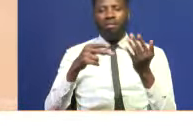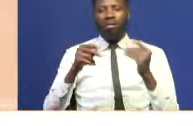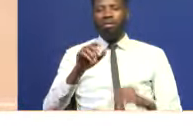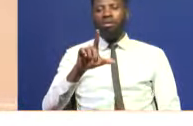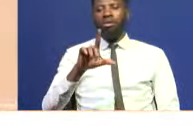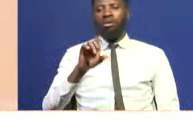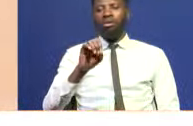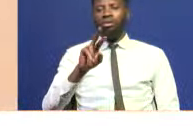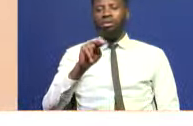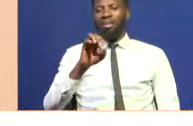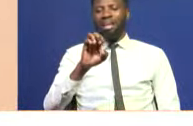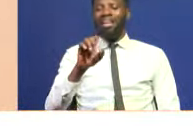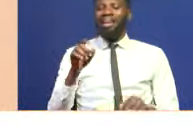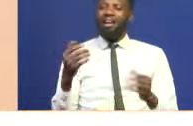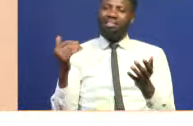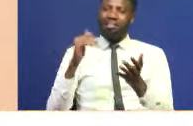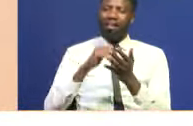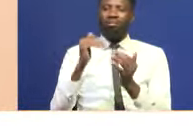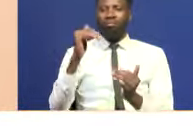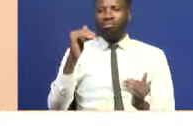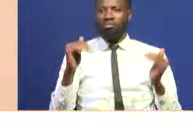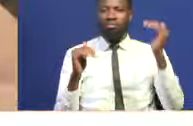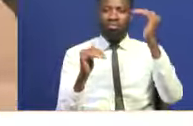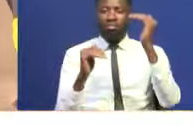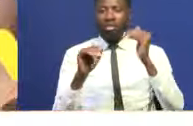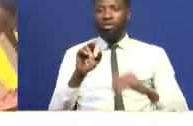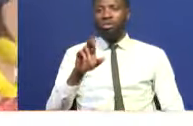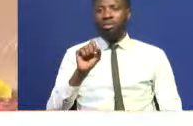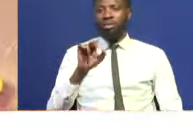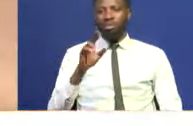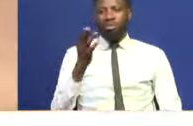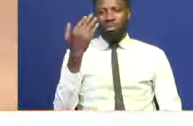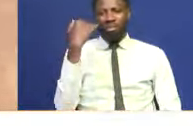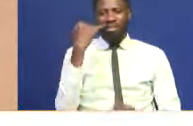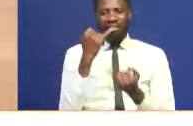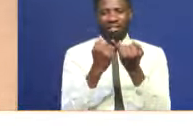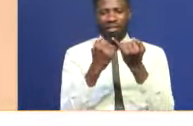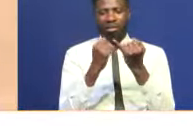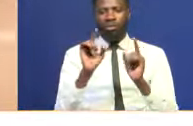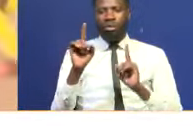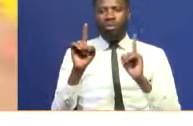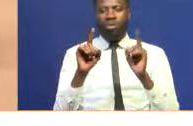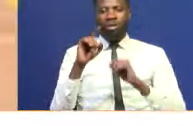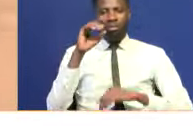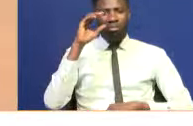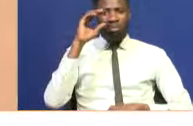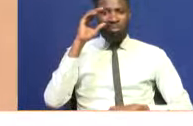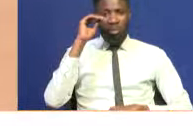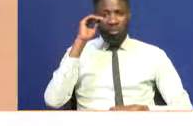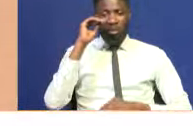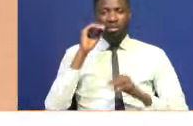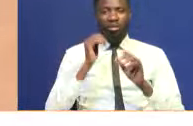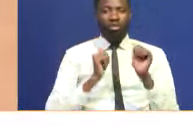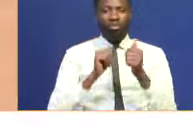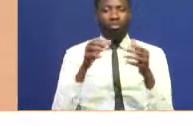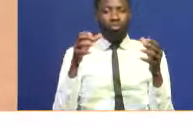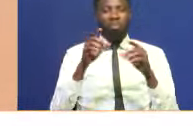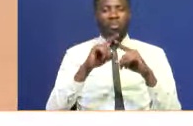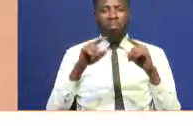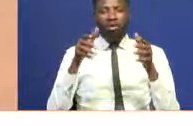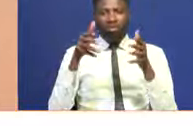lead. USIU, who played to a 1-1 draw with Mombasa Sports Club on Saturday, held on to grab the vital maximum points.